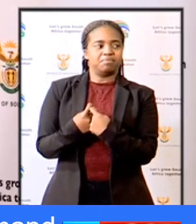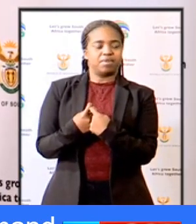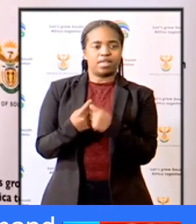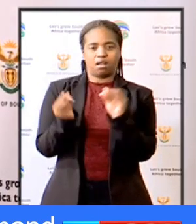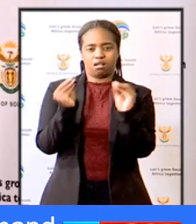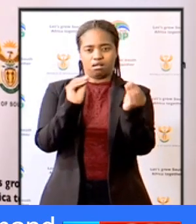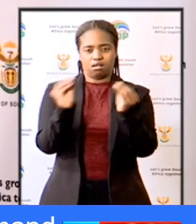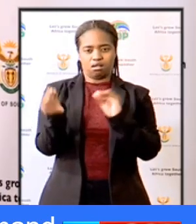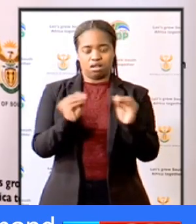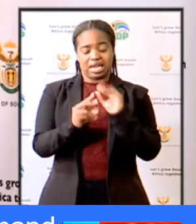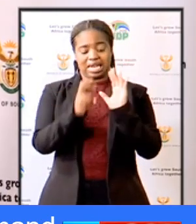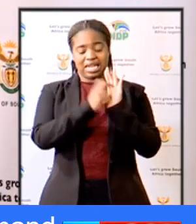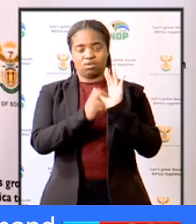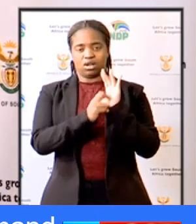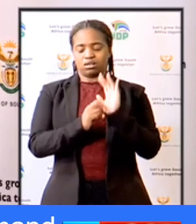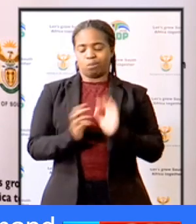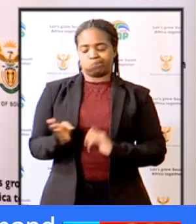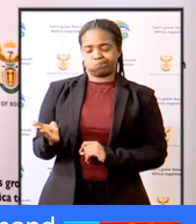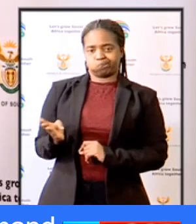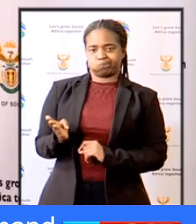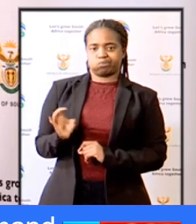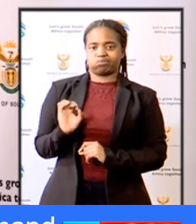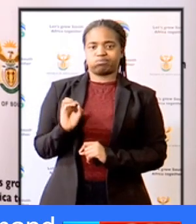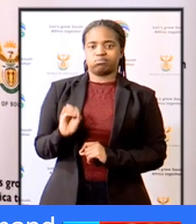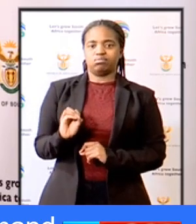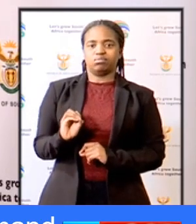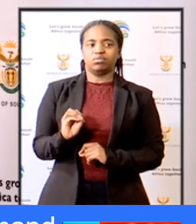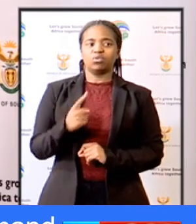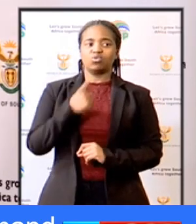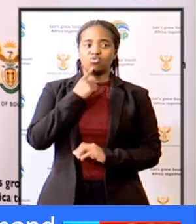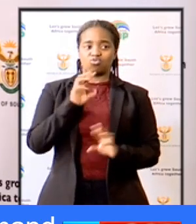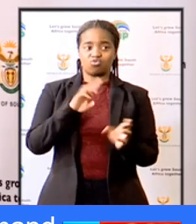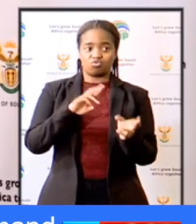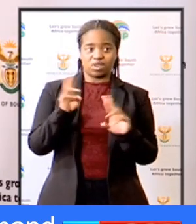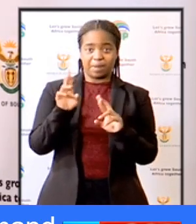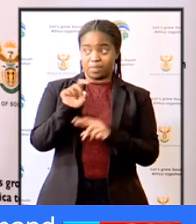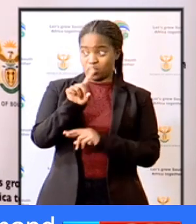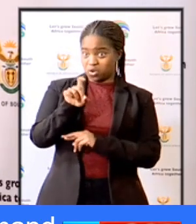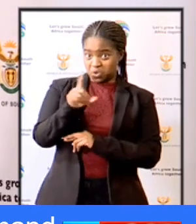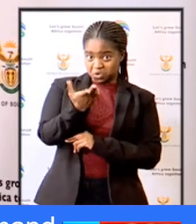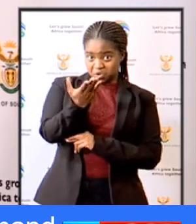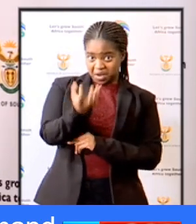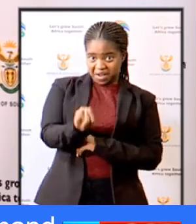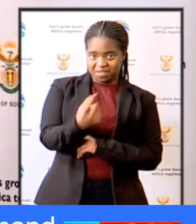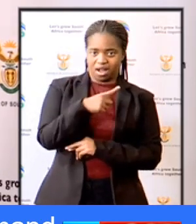the regulations. So he says that he'll be ready to take questions.